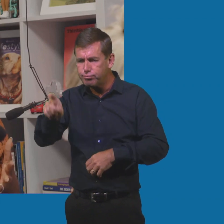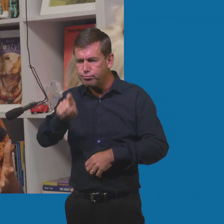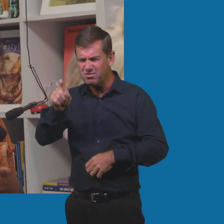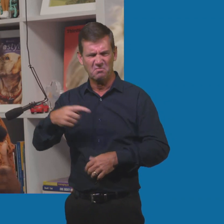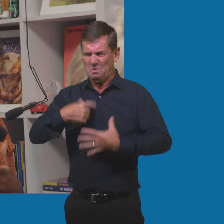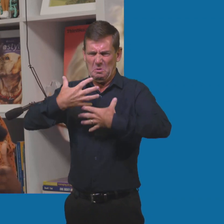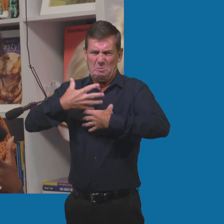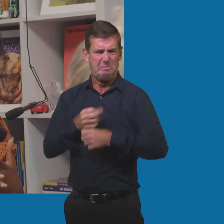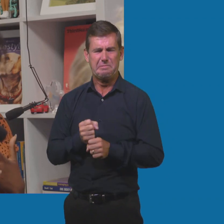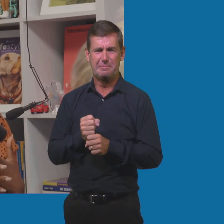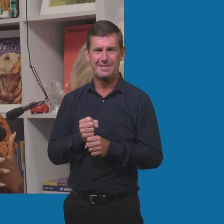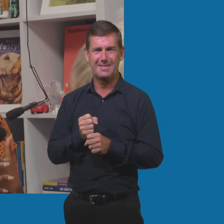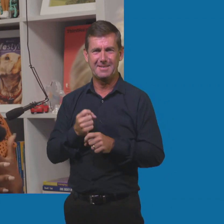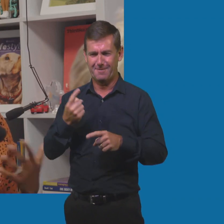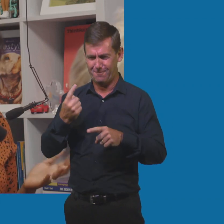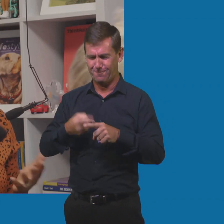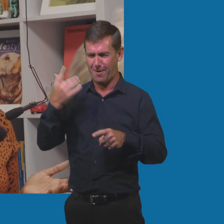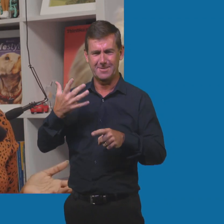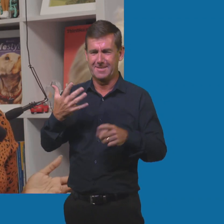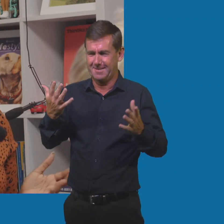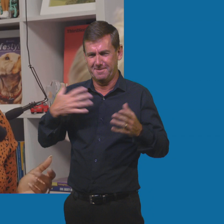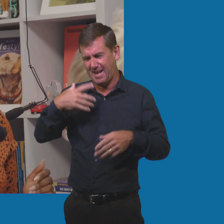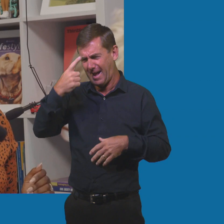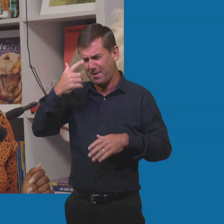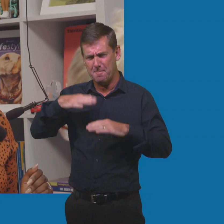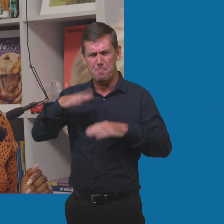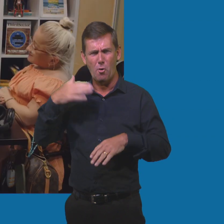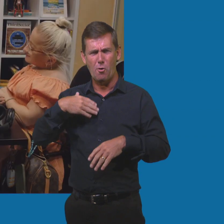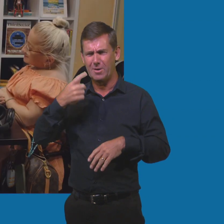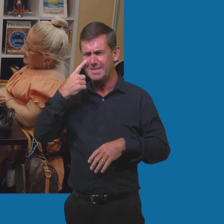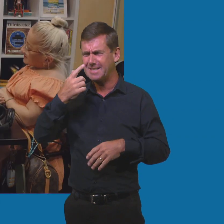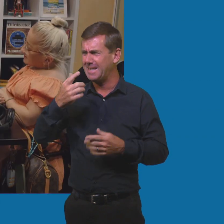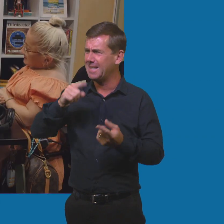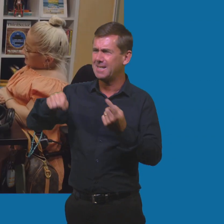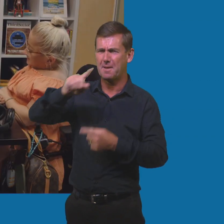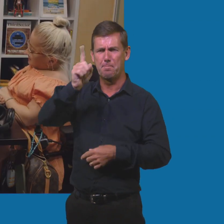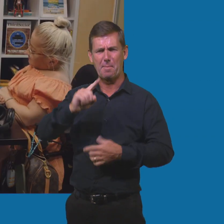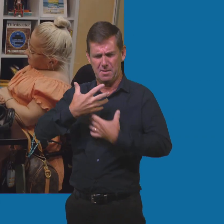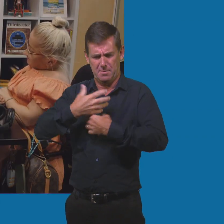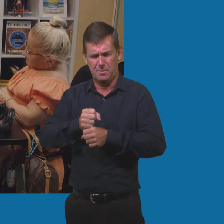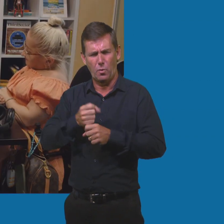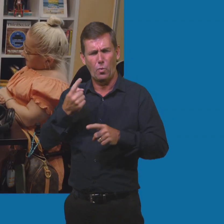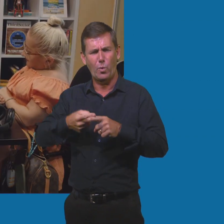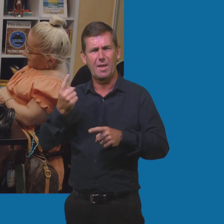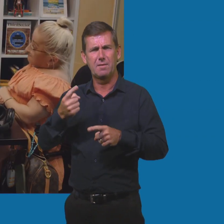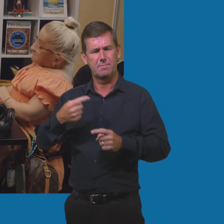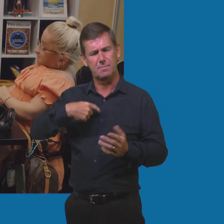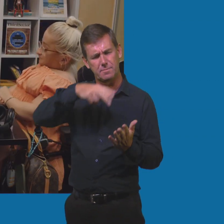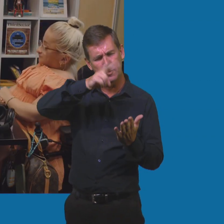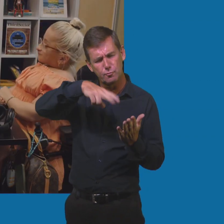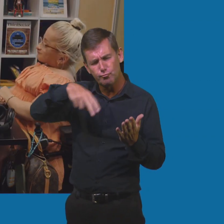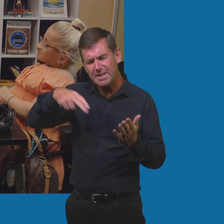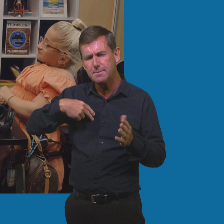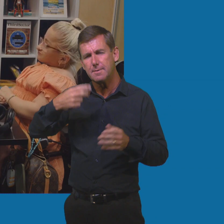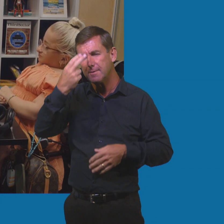frustrated so quickly. I just think that's more and more happening more and more with many more people. But I've been reading some stories about AI